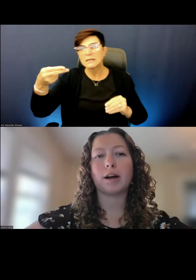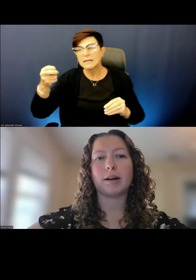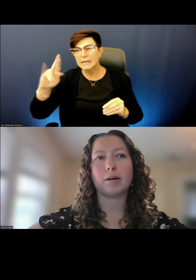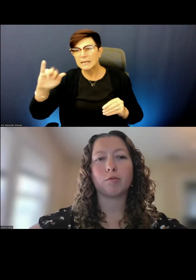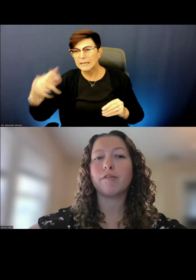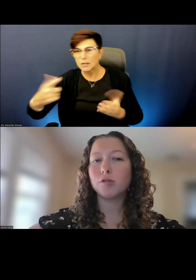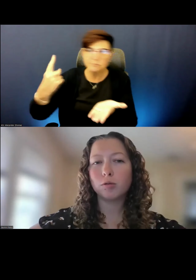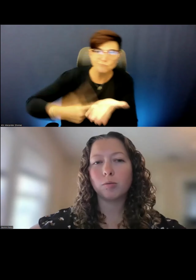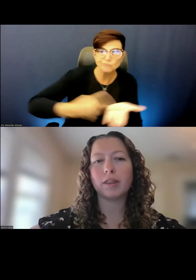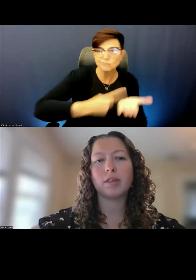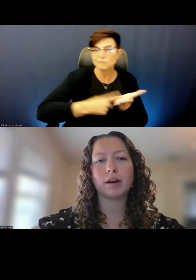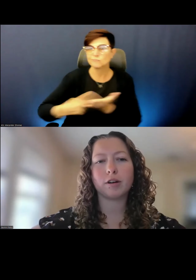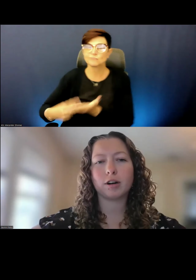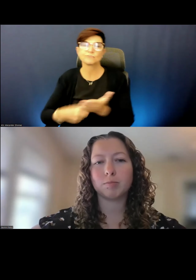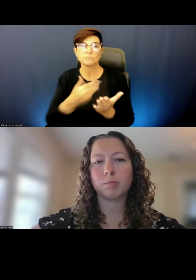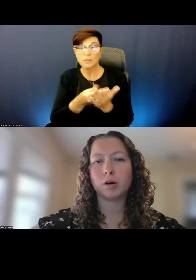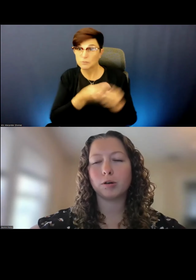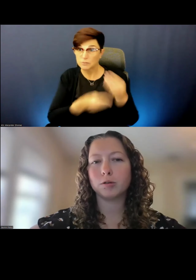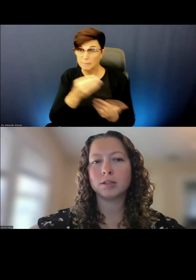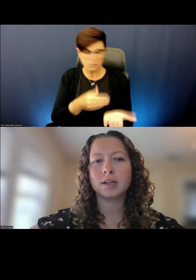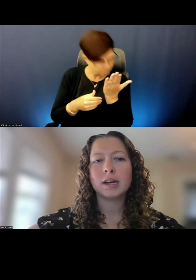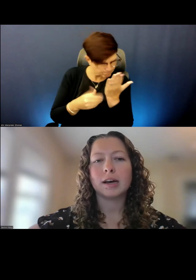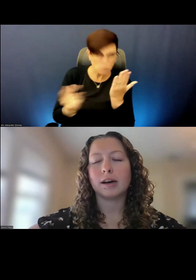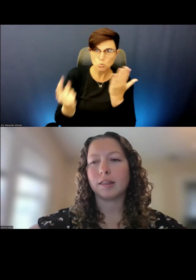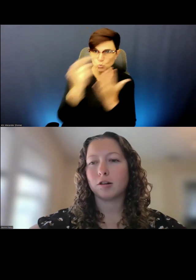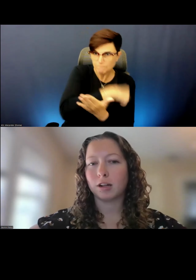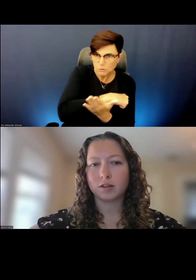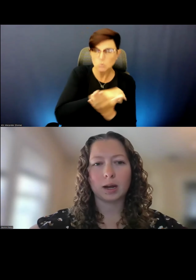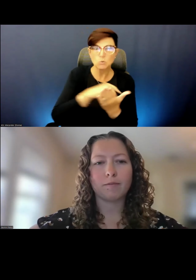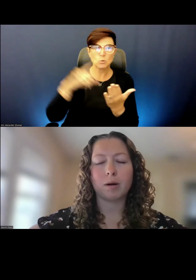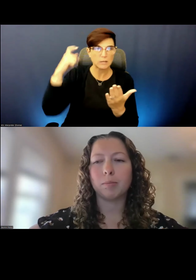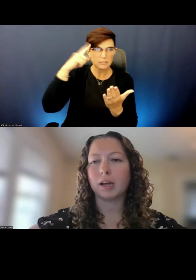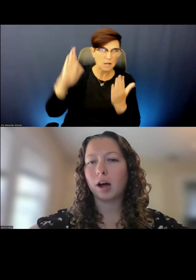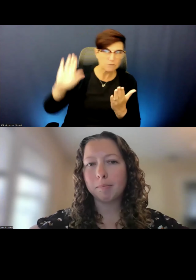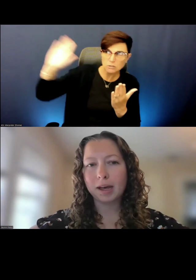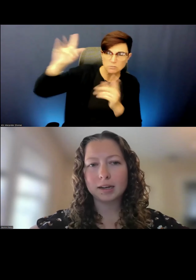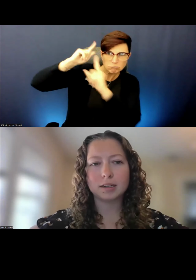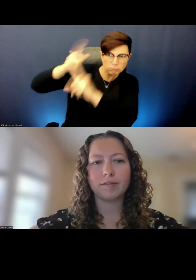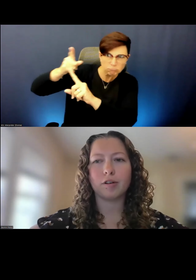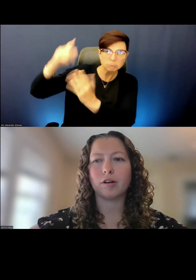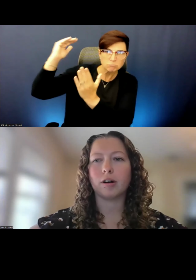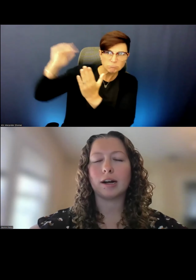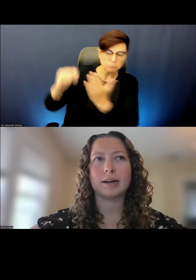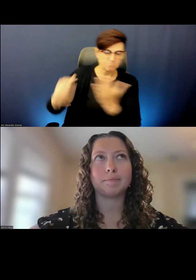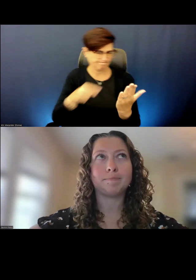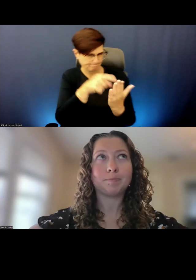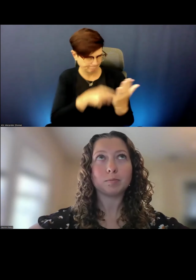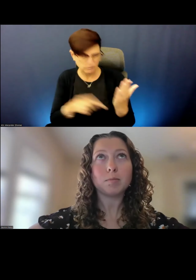to review what the governor has proposed. There's lots of time for public comment and